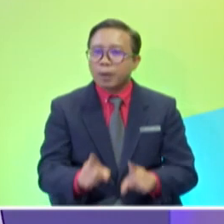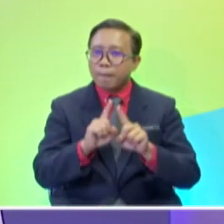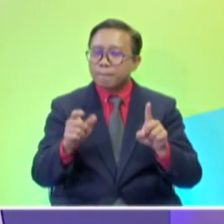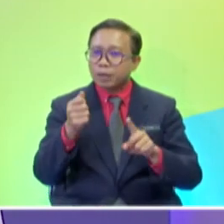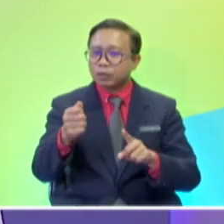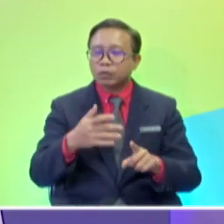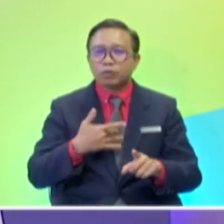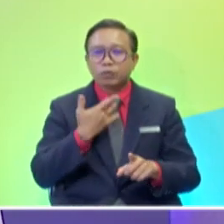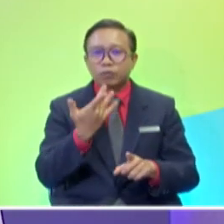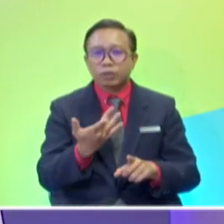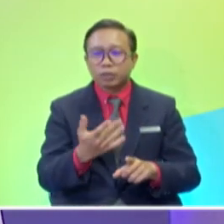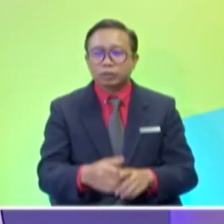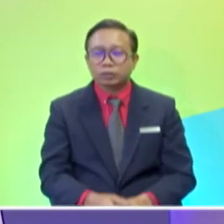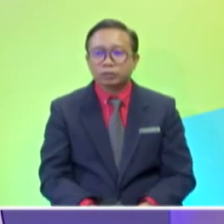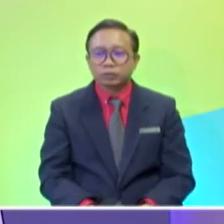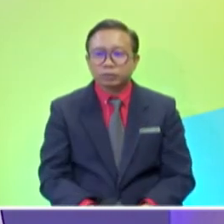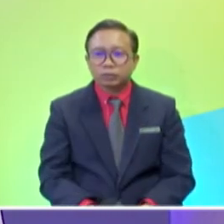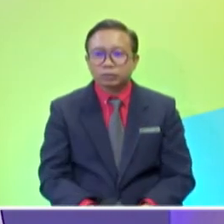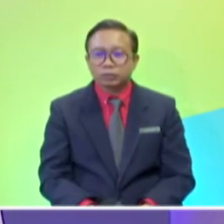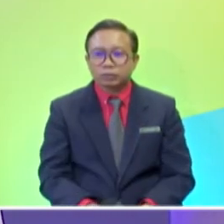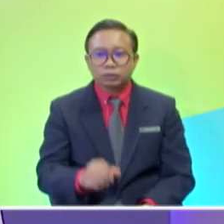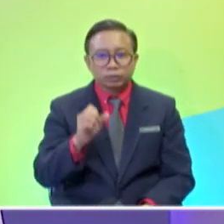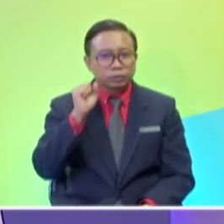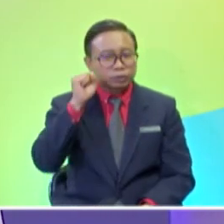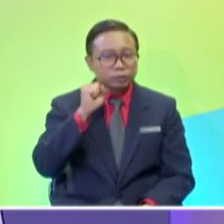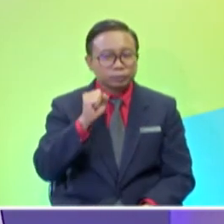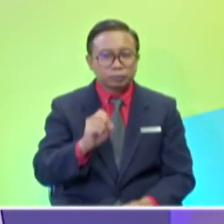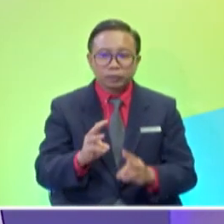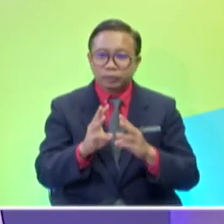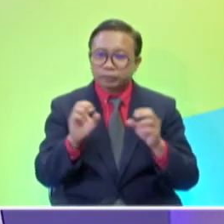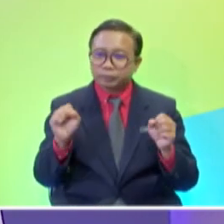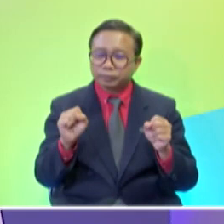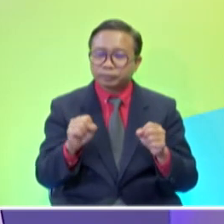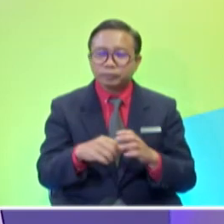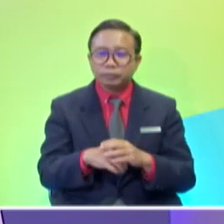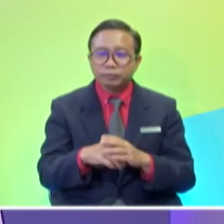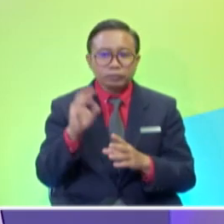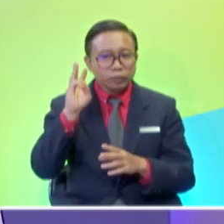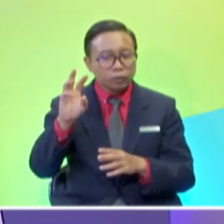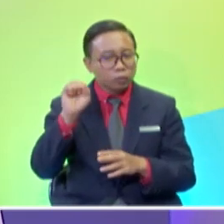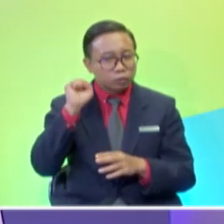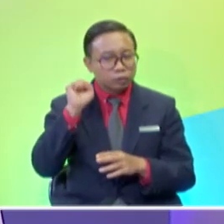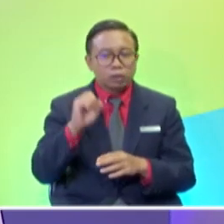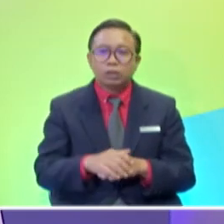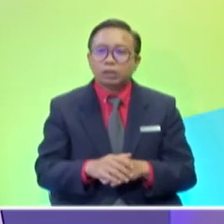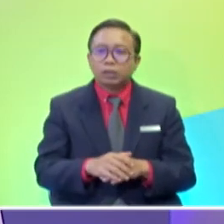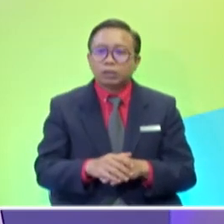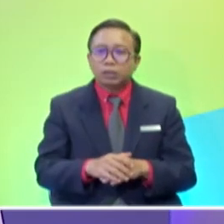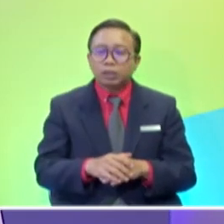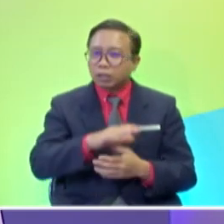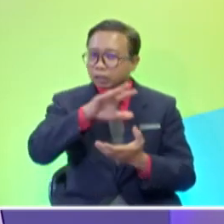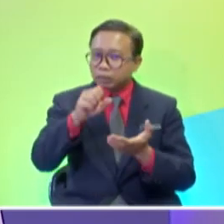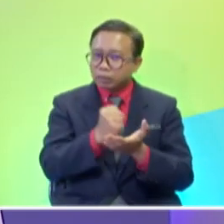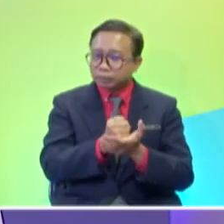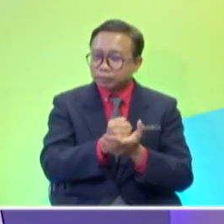feel her excitement. And as you said just now, she was a little bit disappointed because she's unsure if she can do all of the things